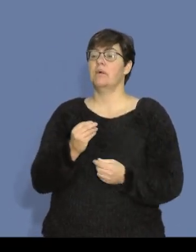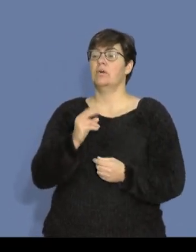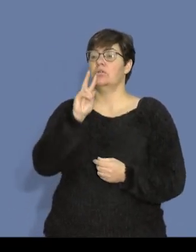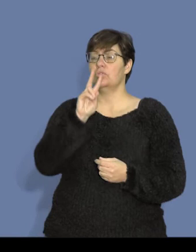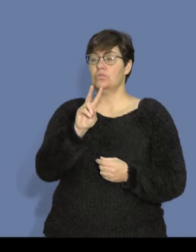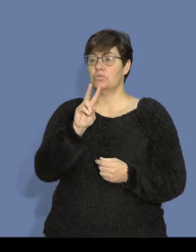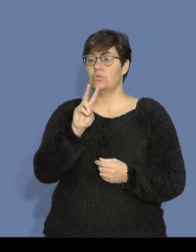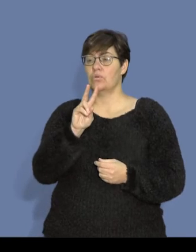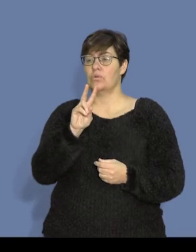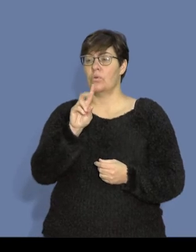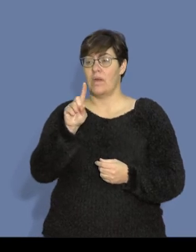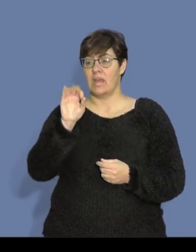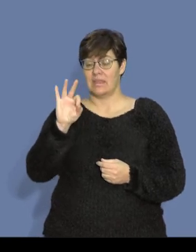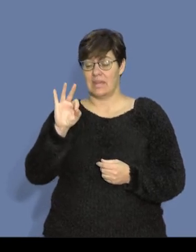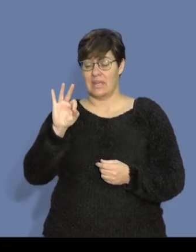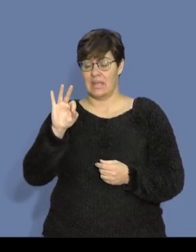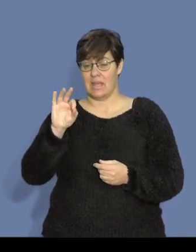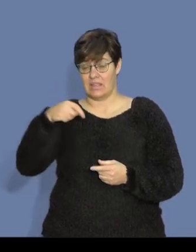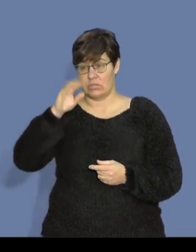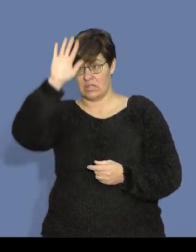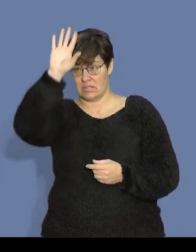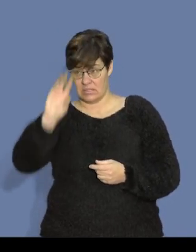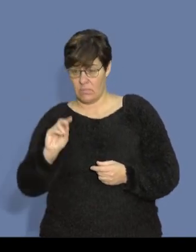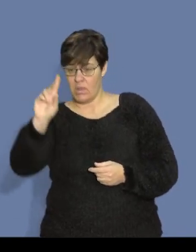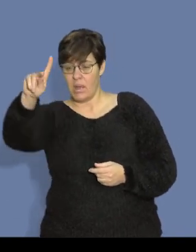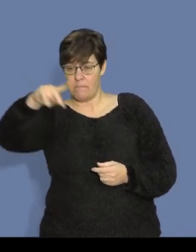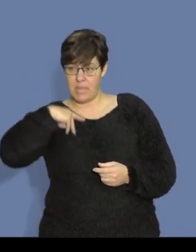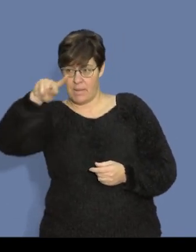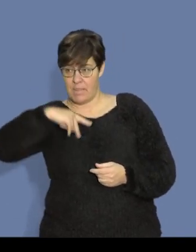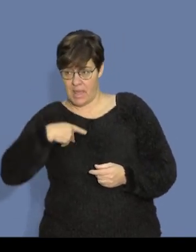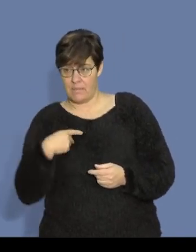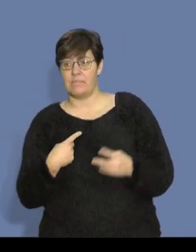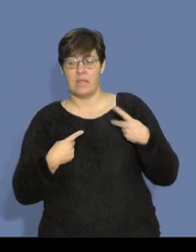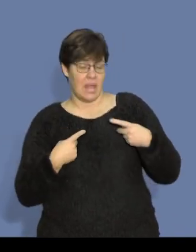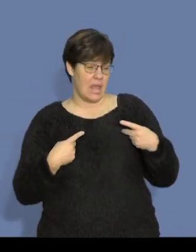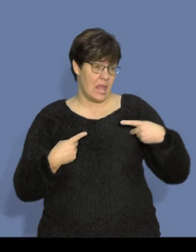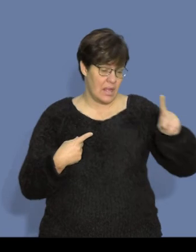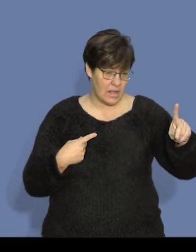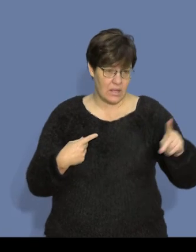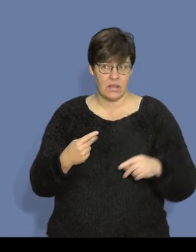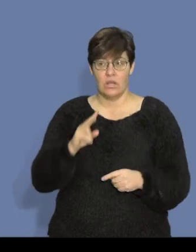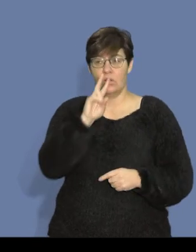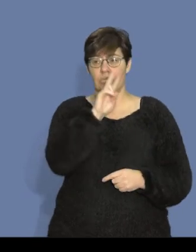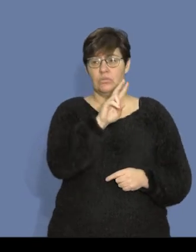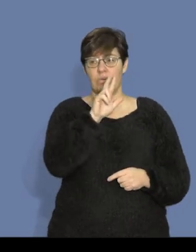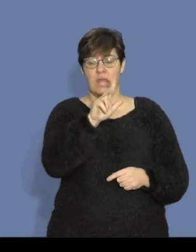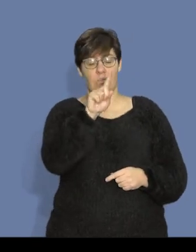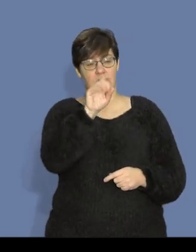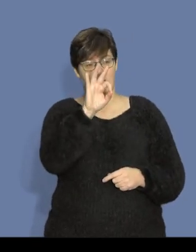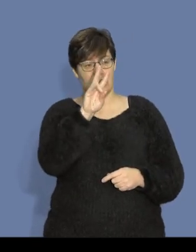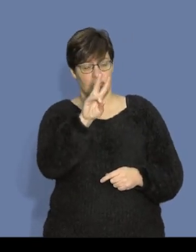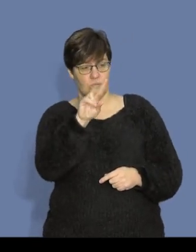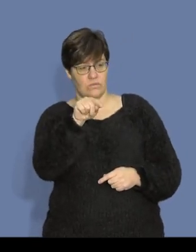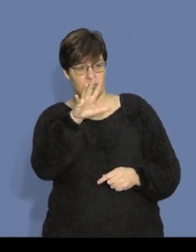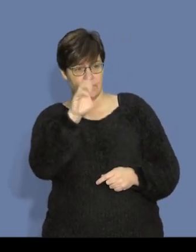figure of 213,000. You then added your input figures to give you 2813,250. Again, it's going